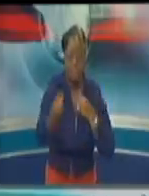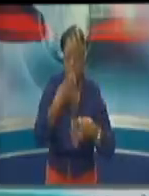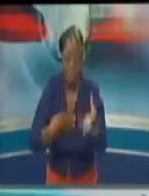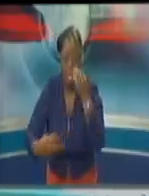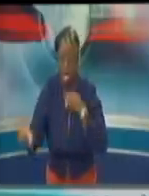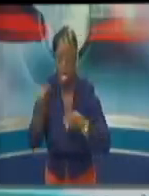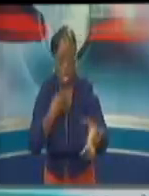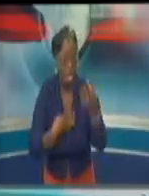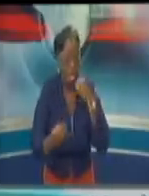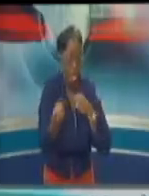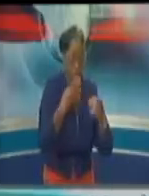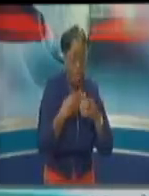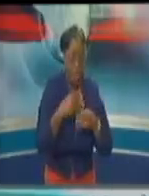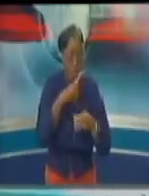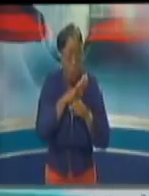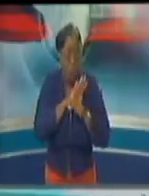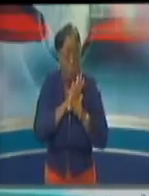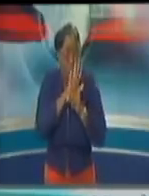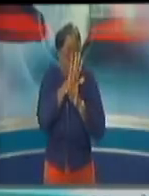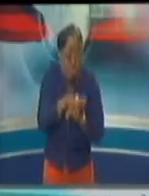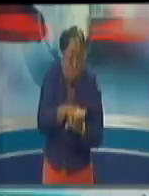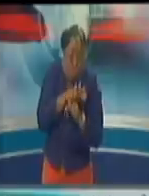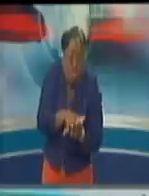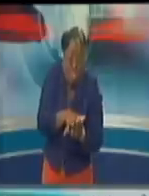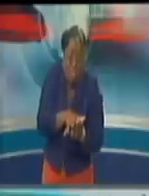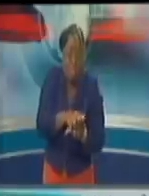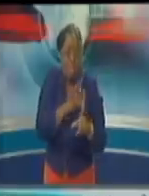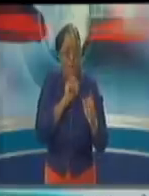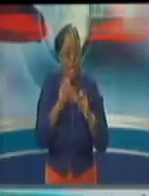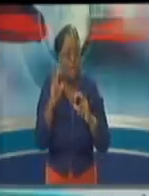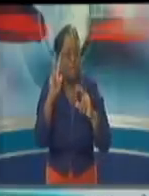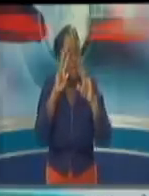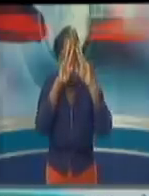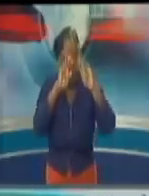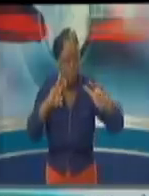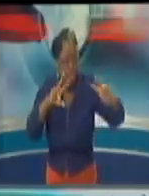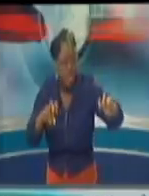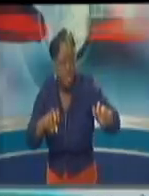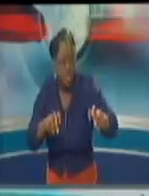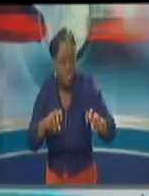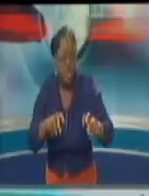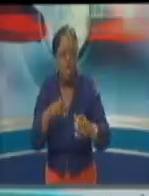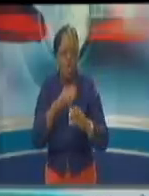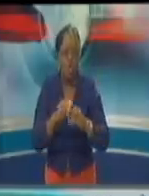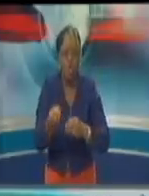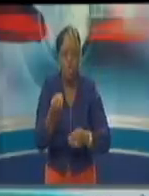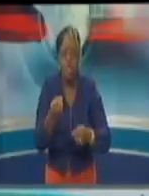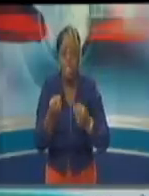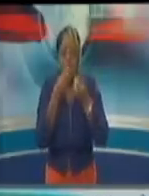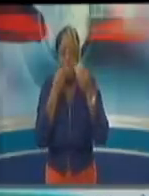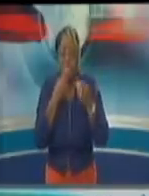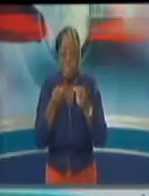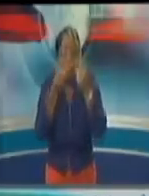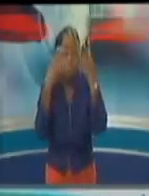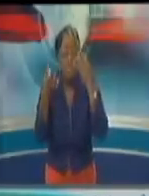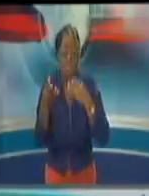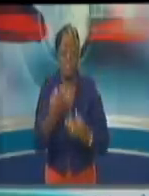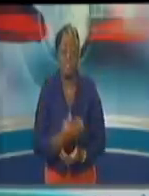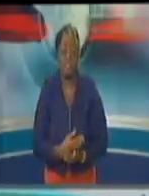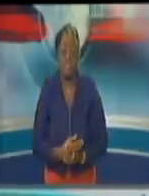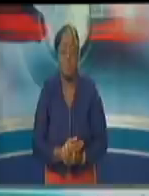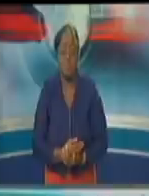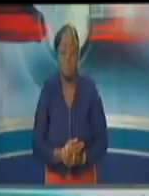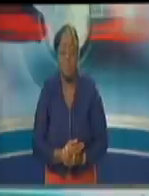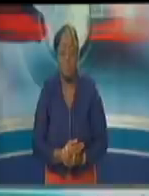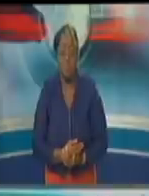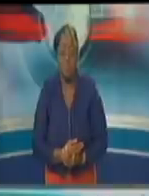stress. Do we have any research on the impact of overeating on our emotions?